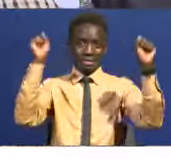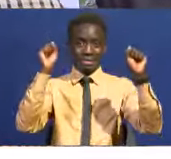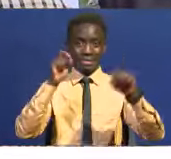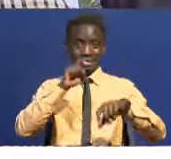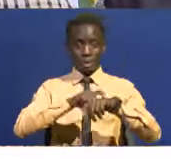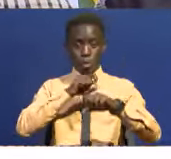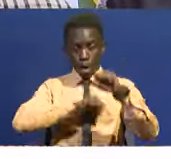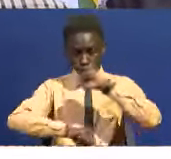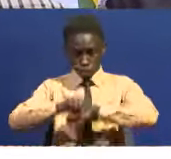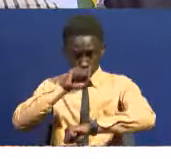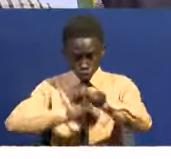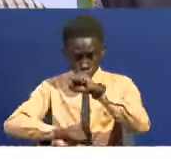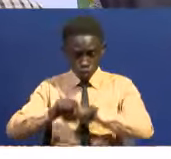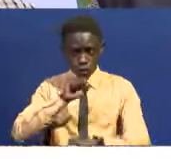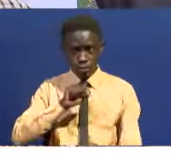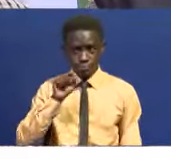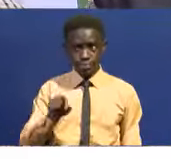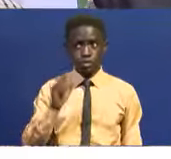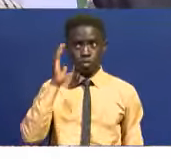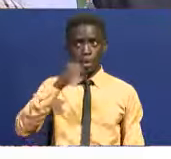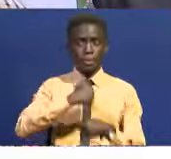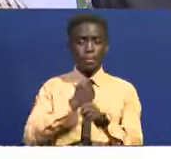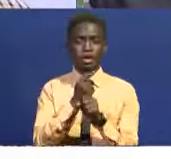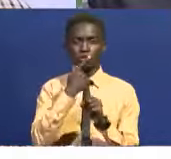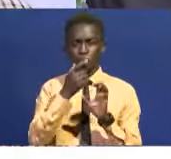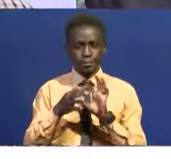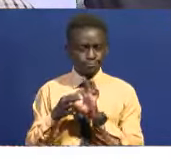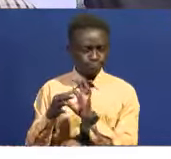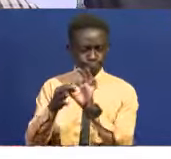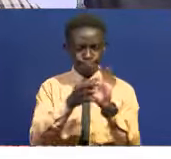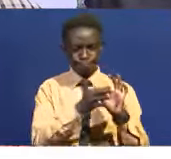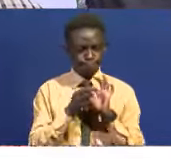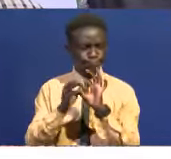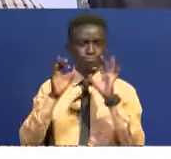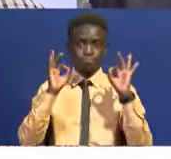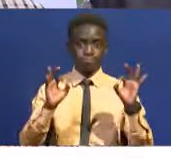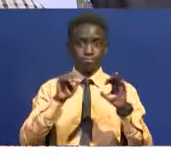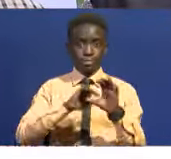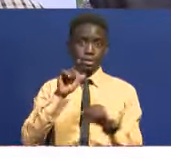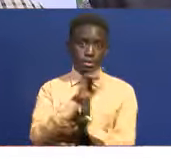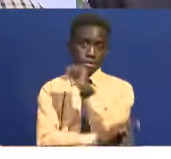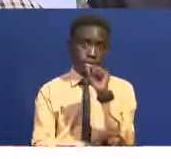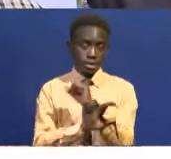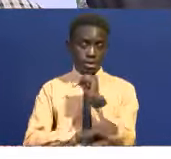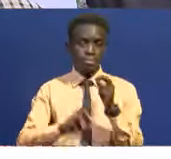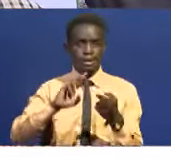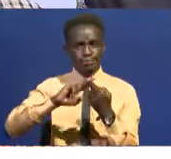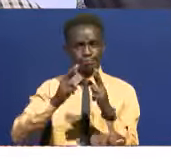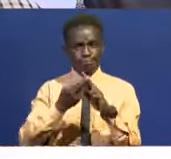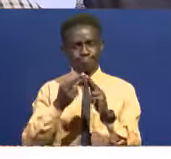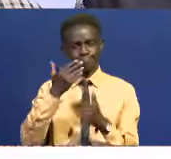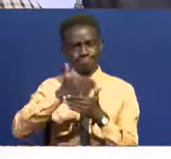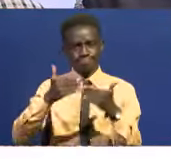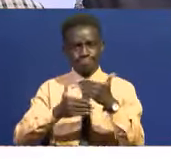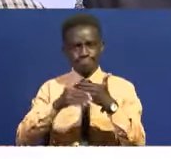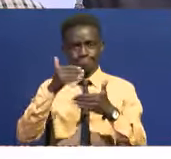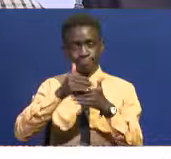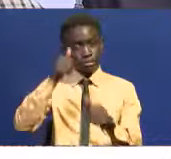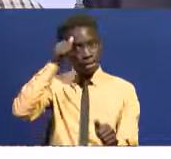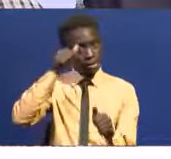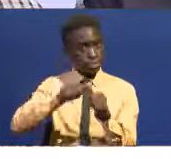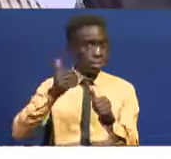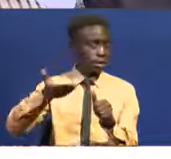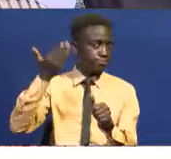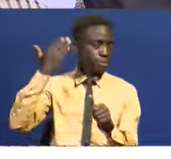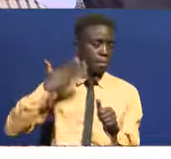shall be embracing a lot of cohesion in the country, building up relationship and also remembering the past, persons who have